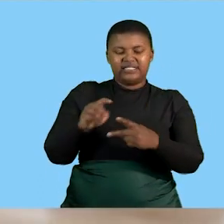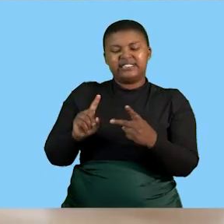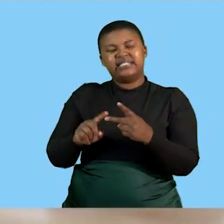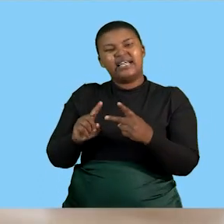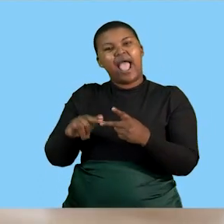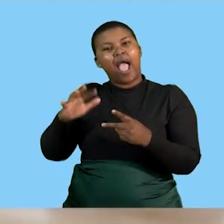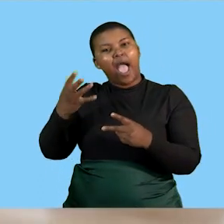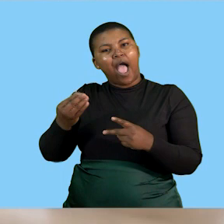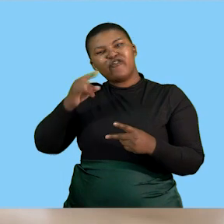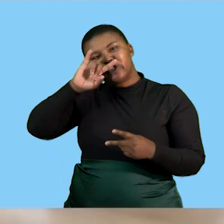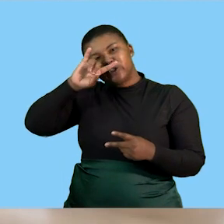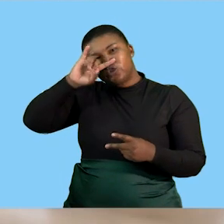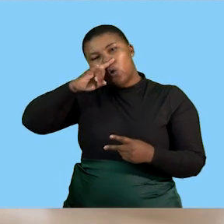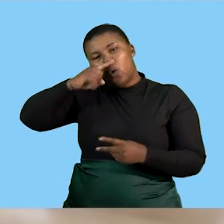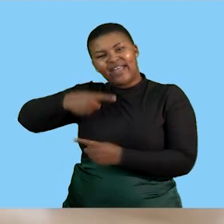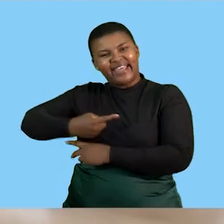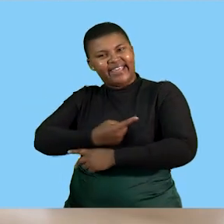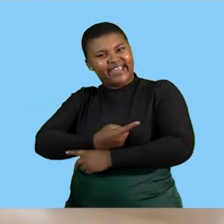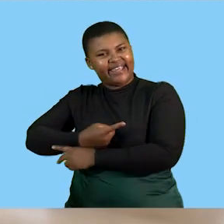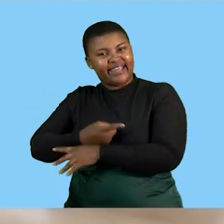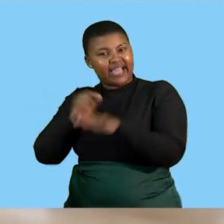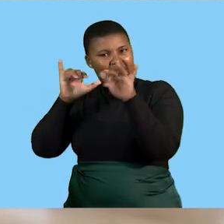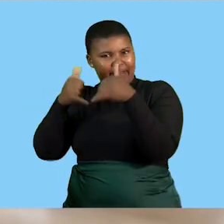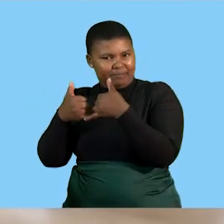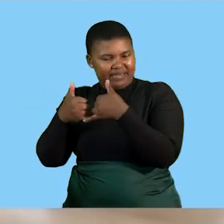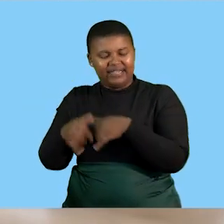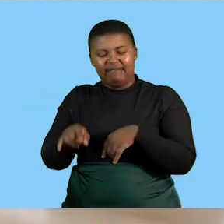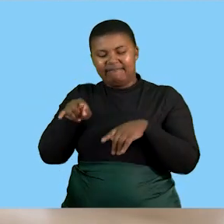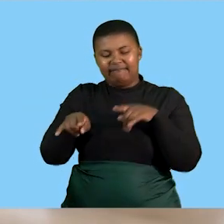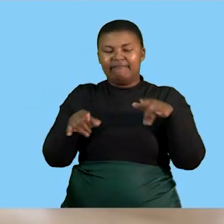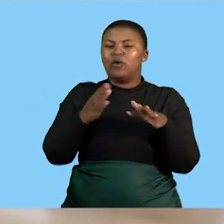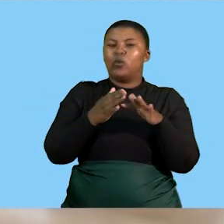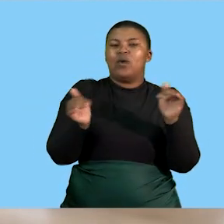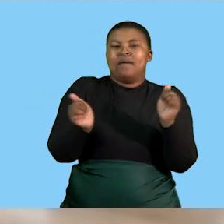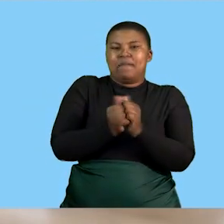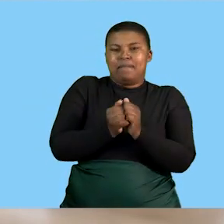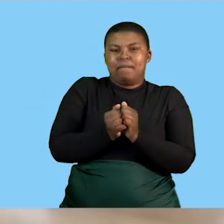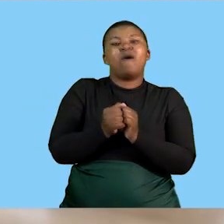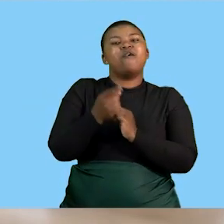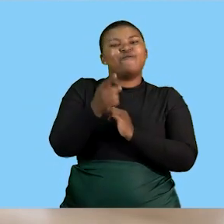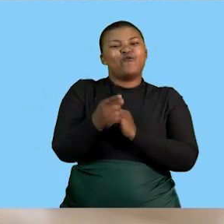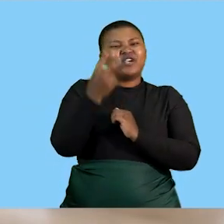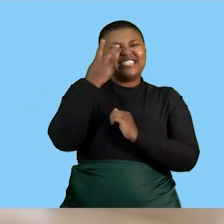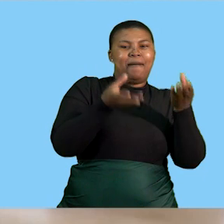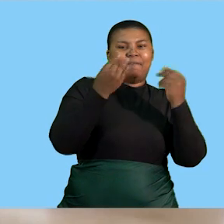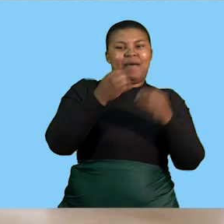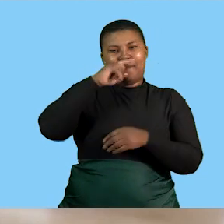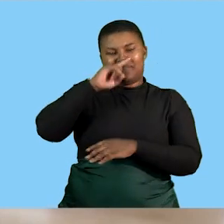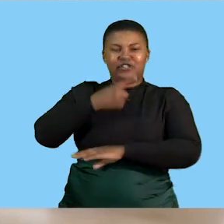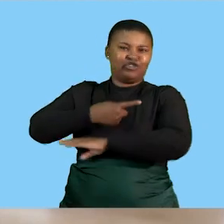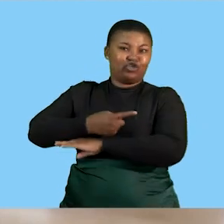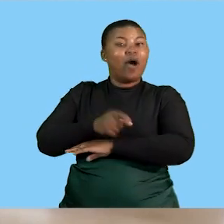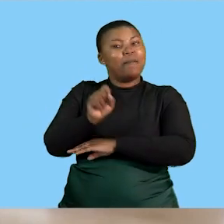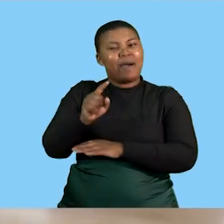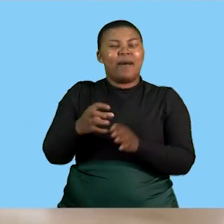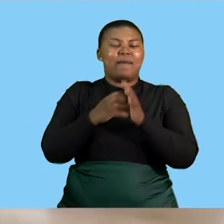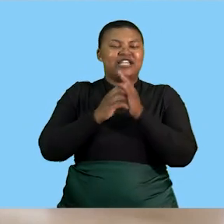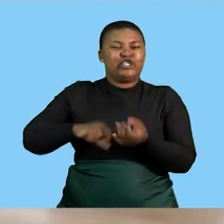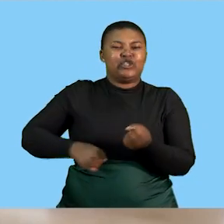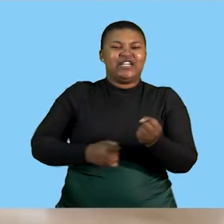So that is then our regulators. And then we are going to move on to the last example of other